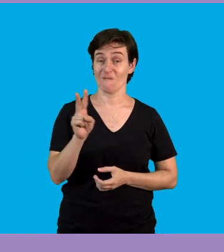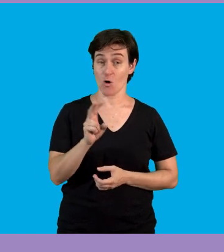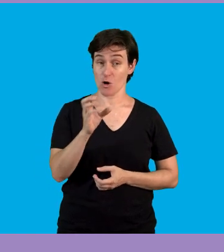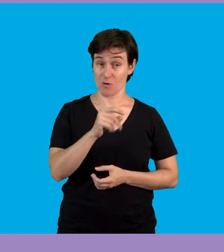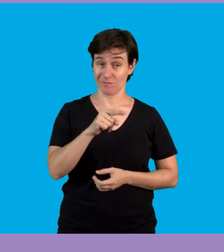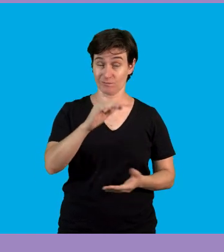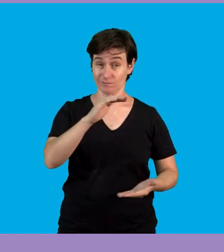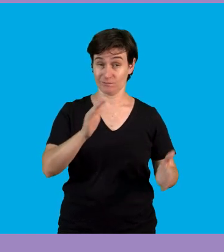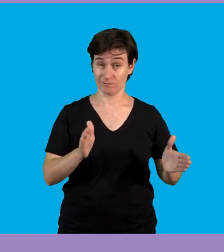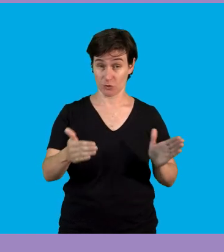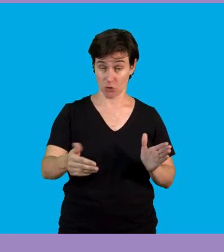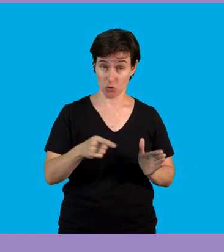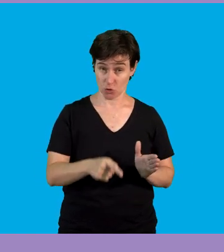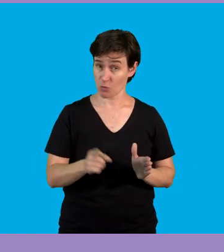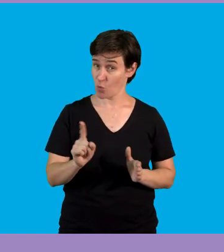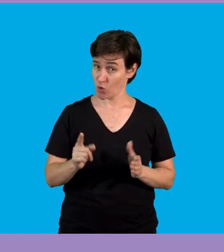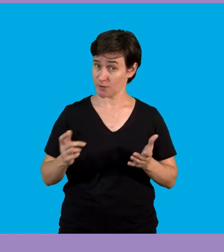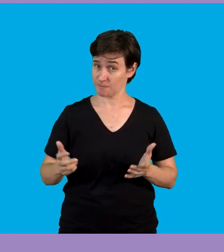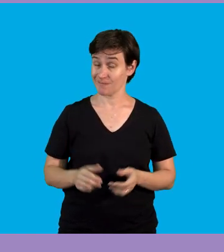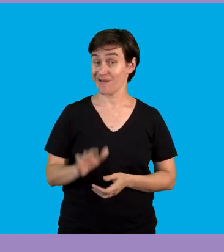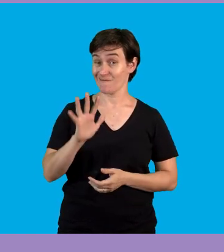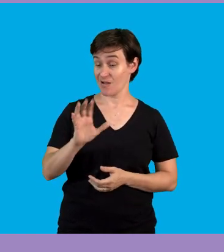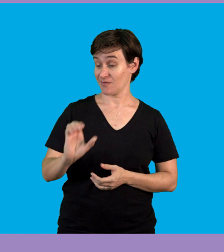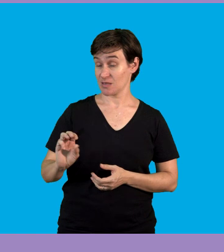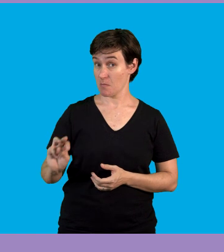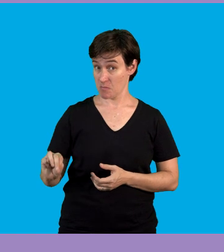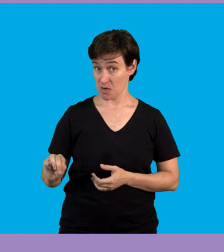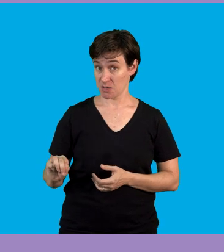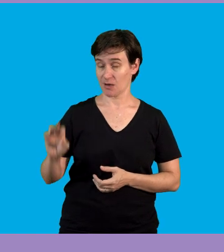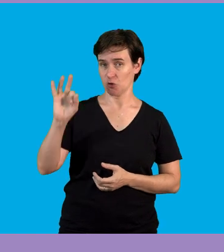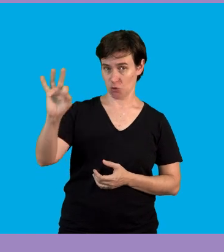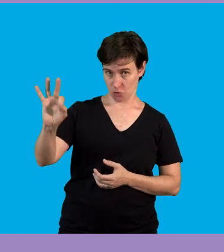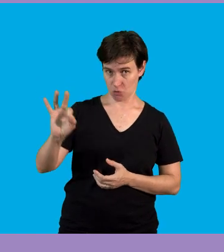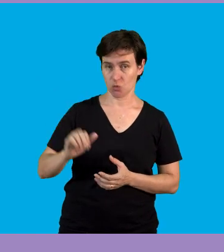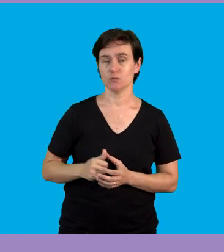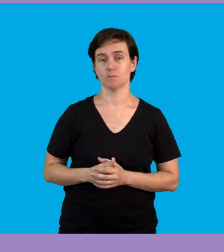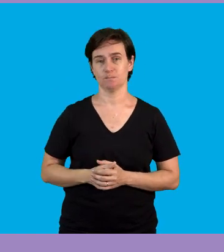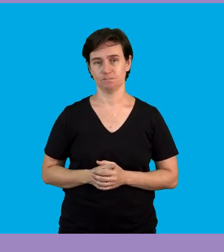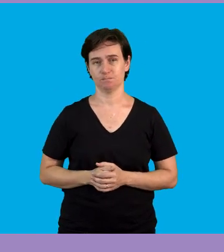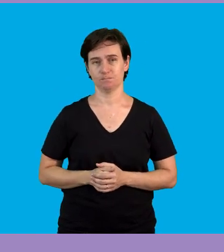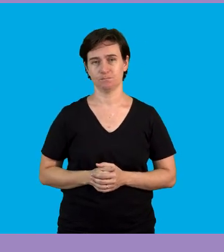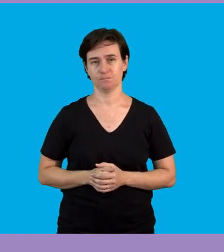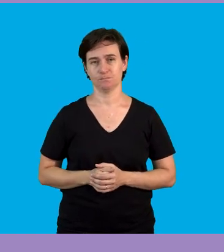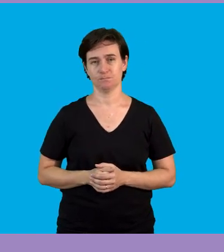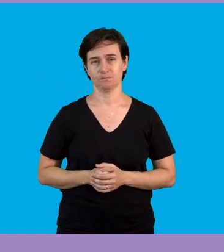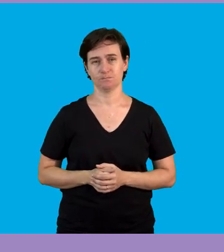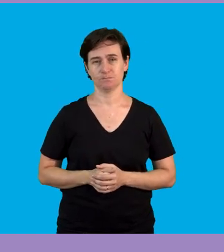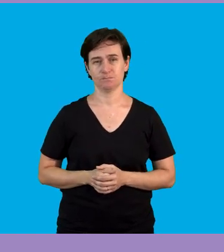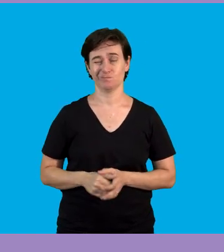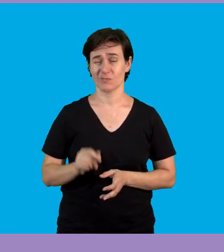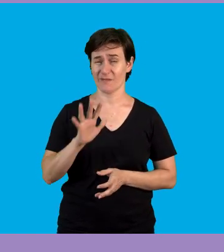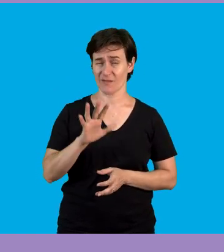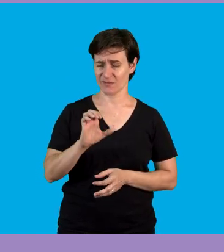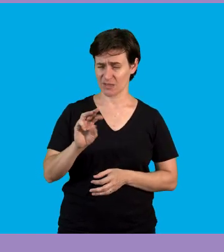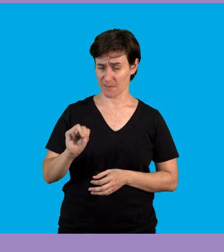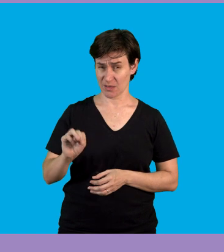of this cube is going to be 5 centimeters cubed. And when we take